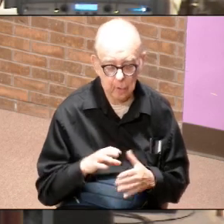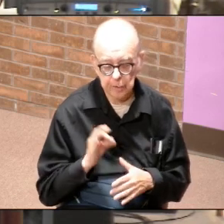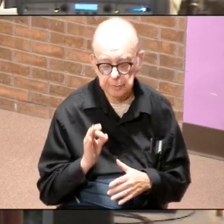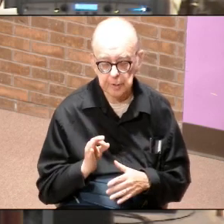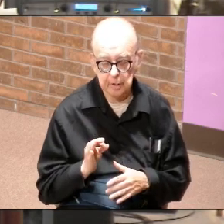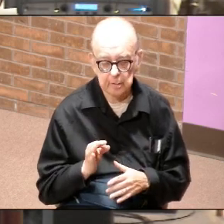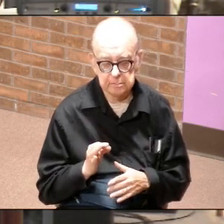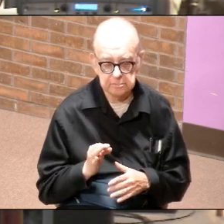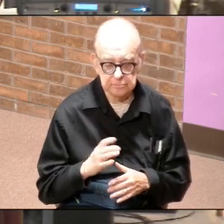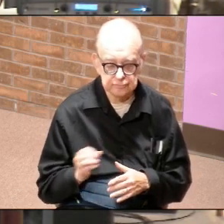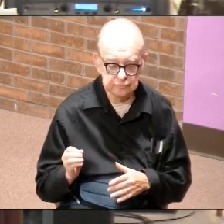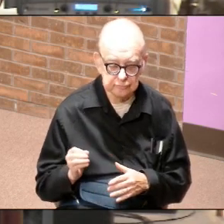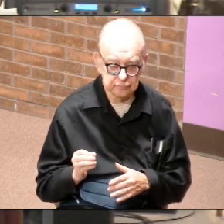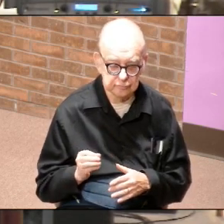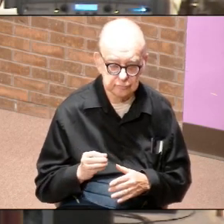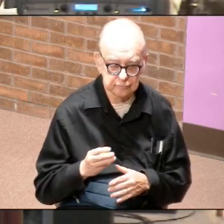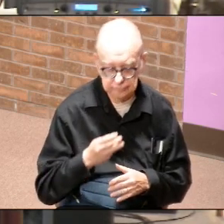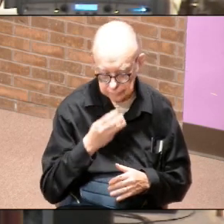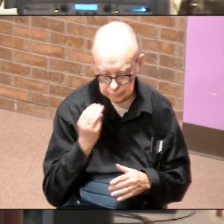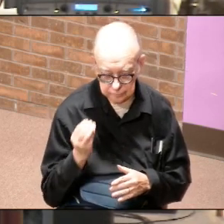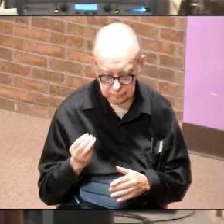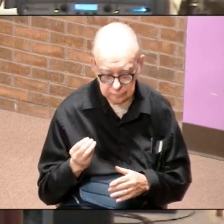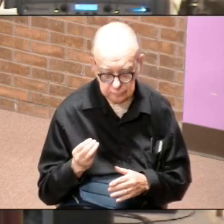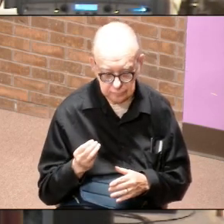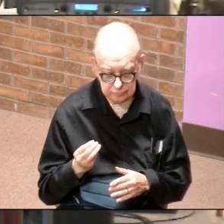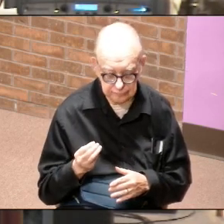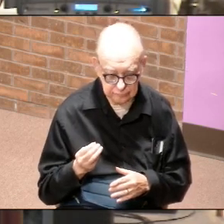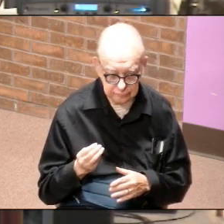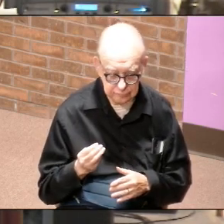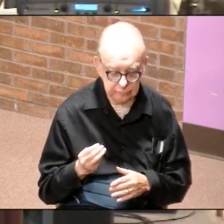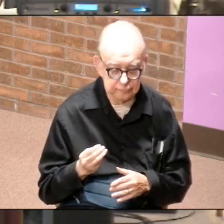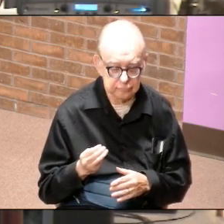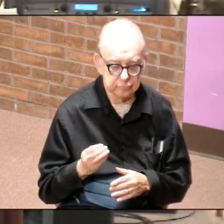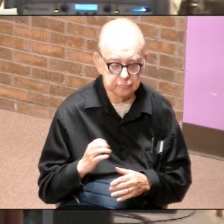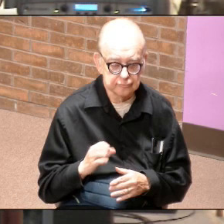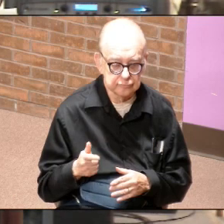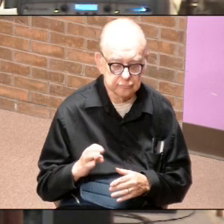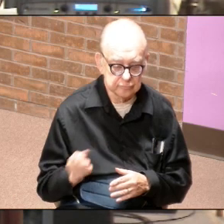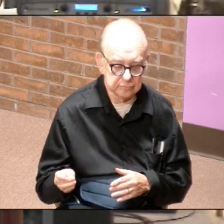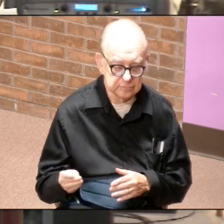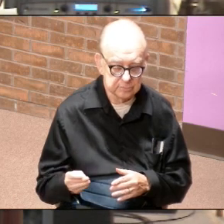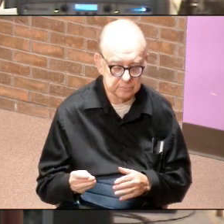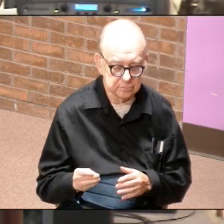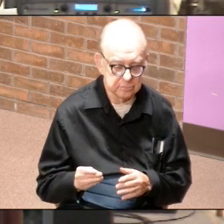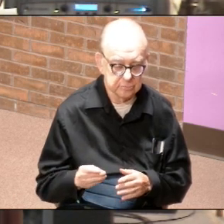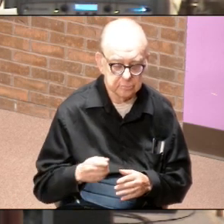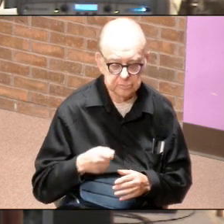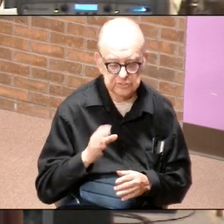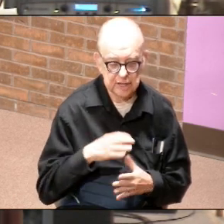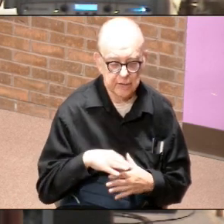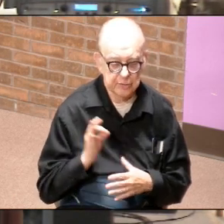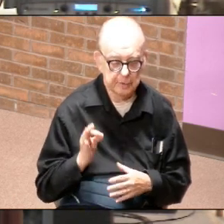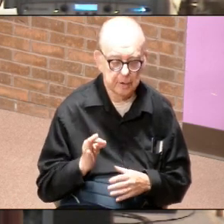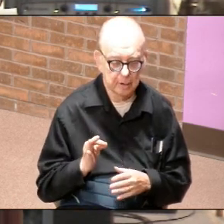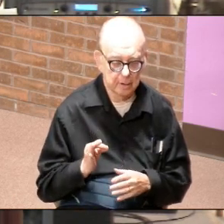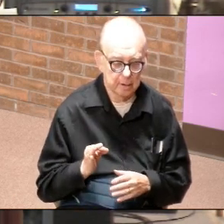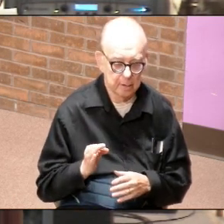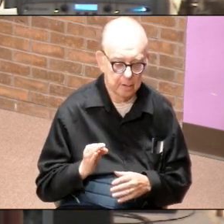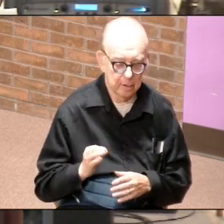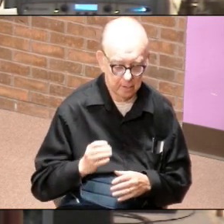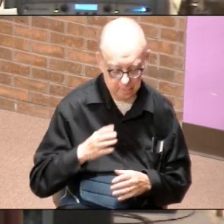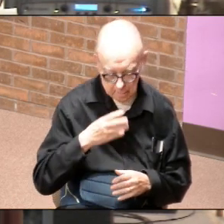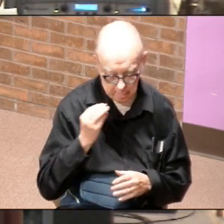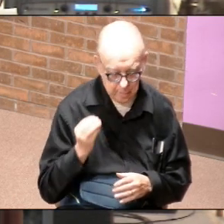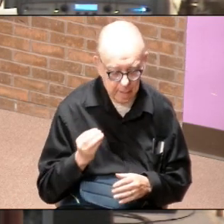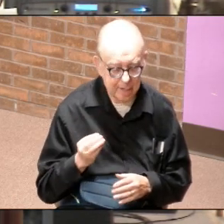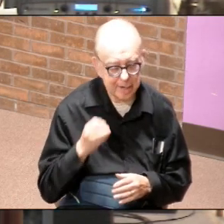Spirit, and Mary's egg that was fertilized by God's Spirit. She had a cousin by the name